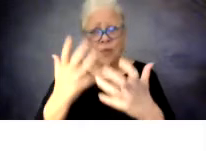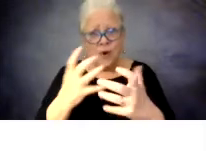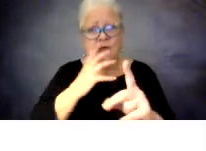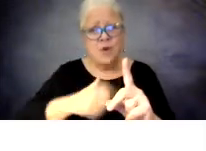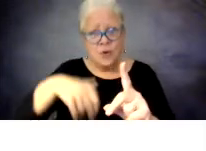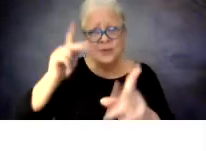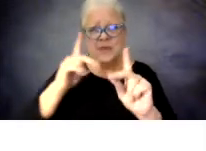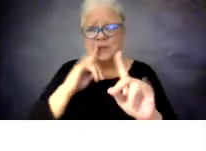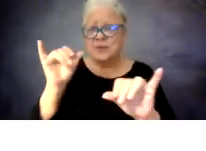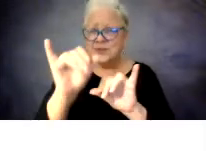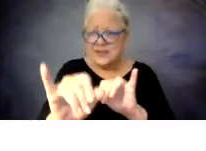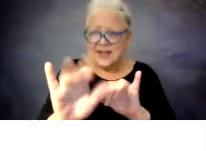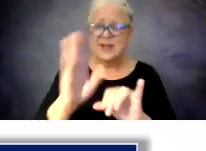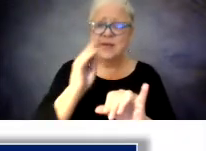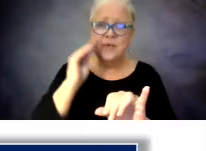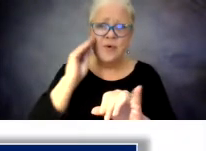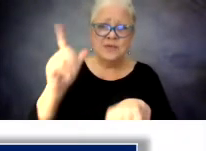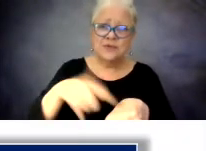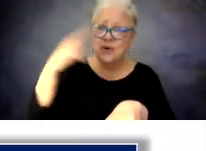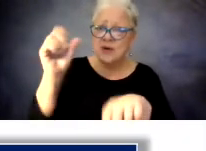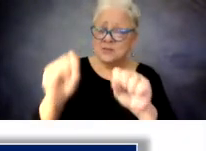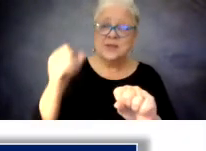do it safely.